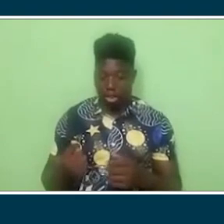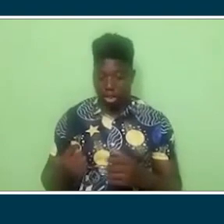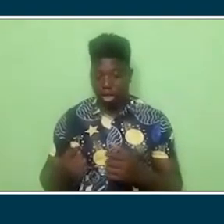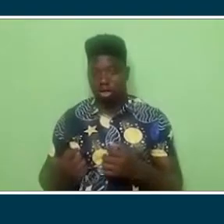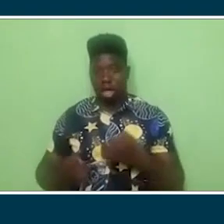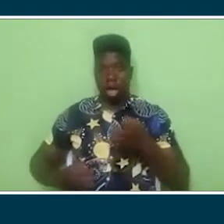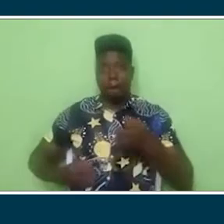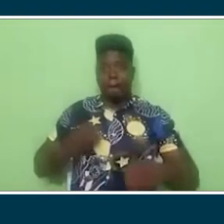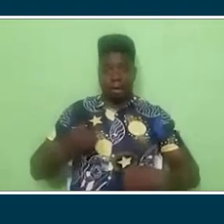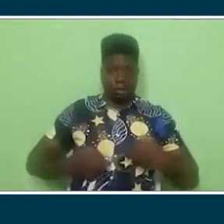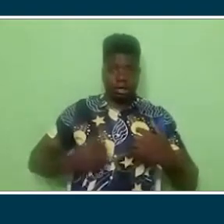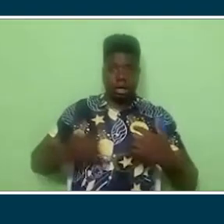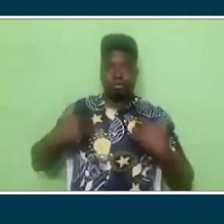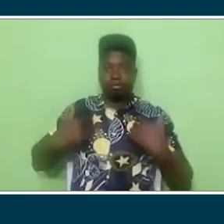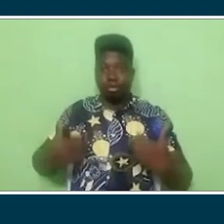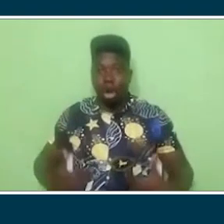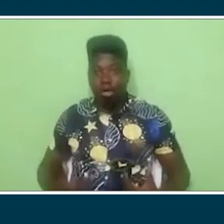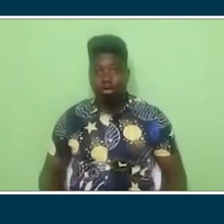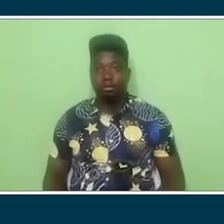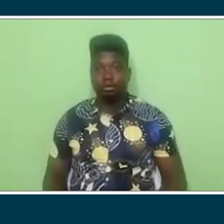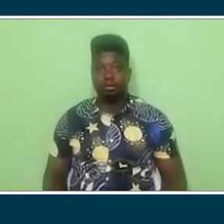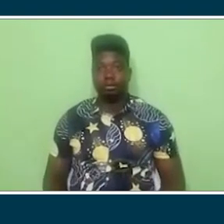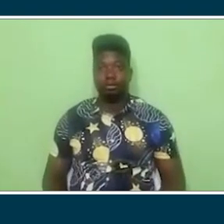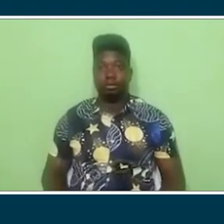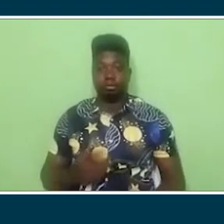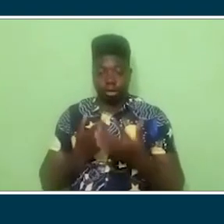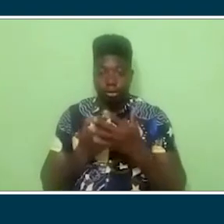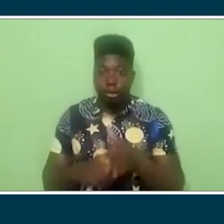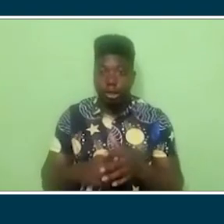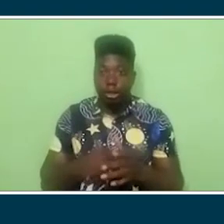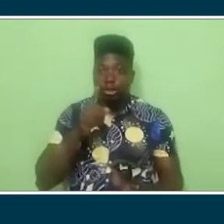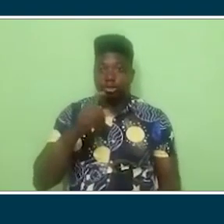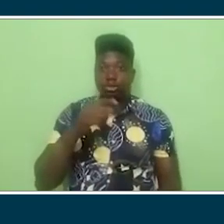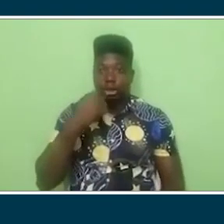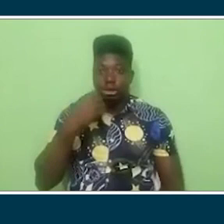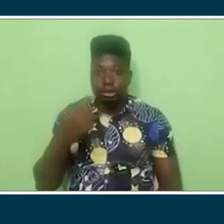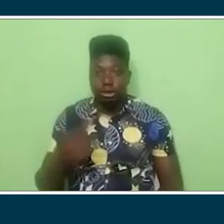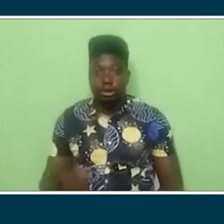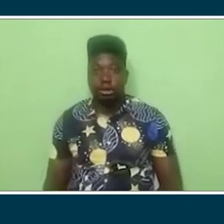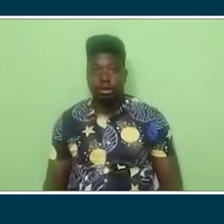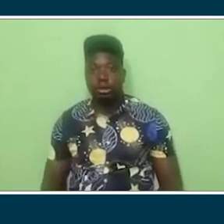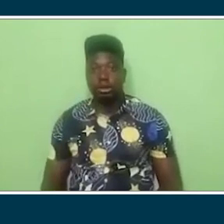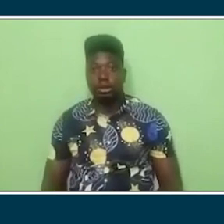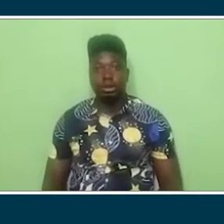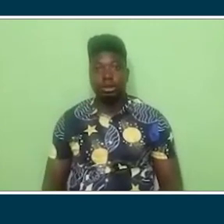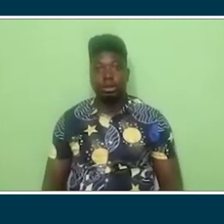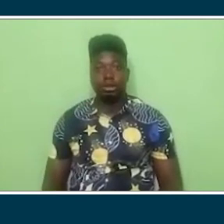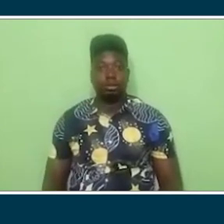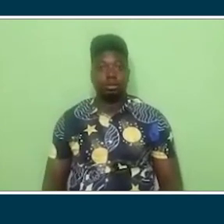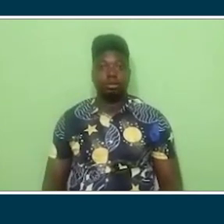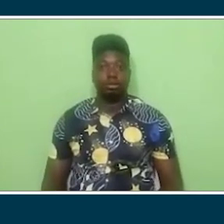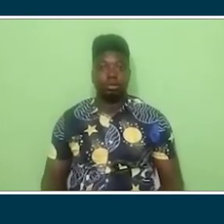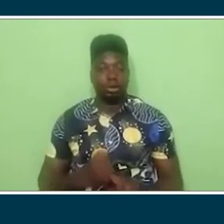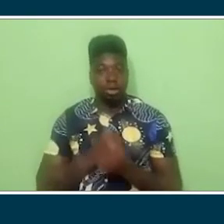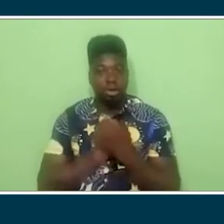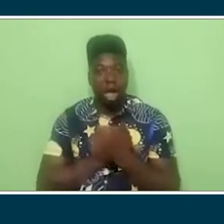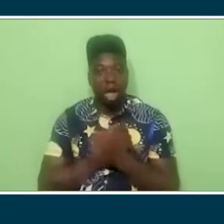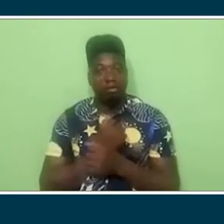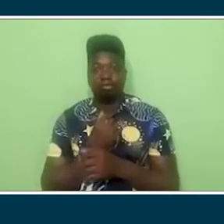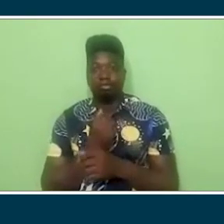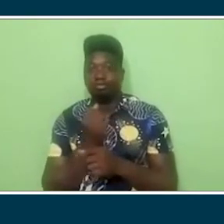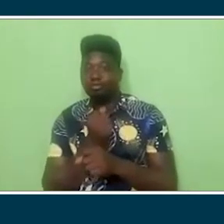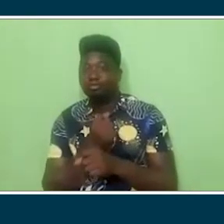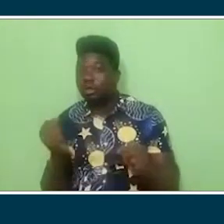And in the beginning, you asked, you know, you were like, self-love and spiritual freedom can sound very touchy-feely, and is